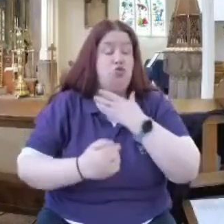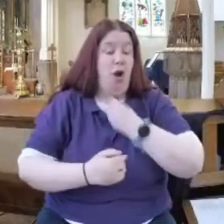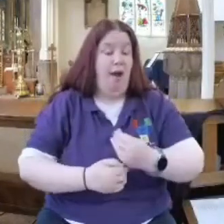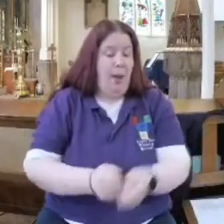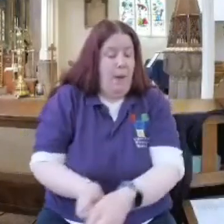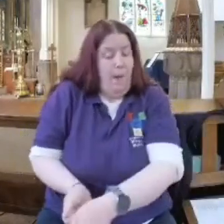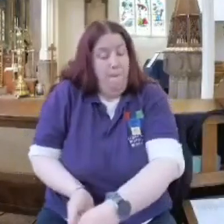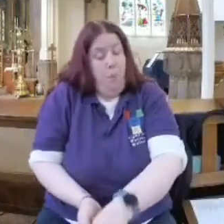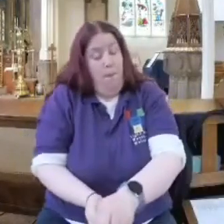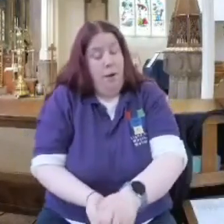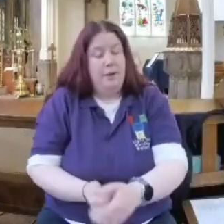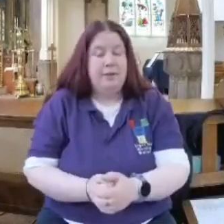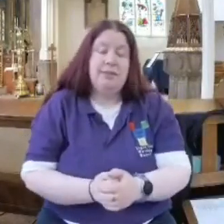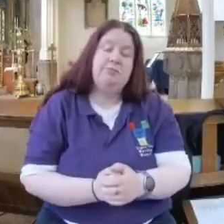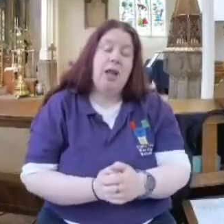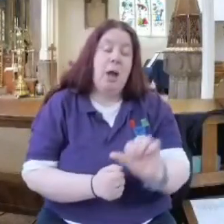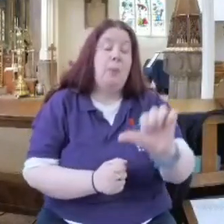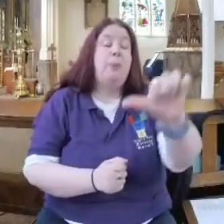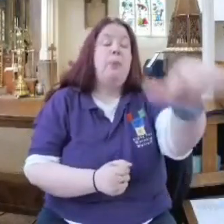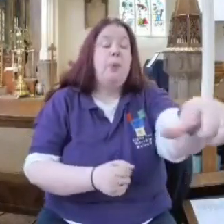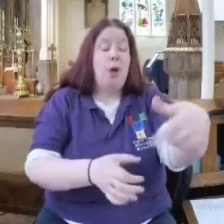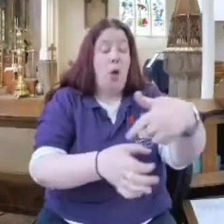the ball pops into the hole.